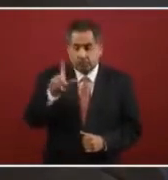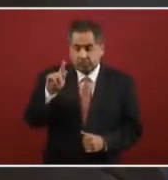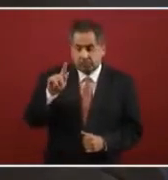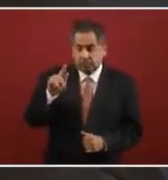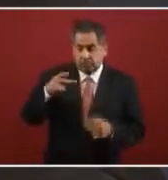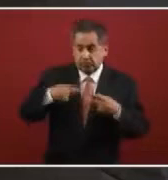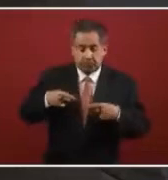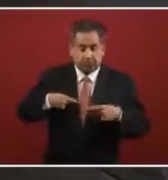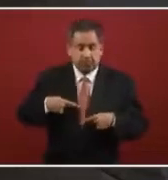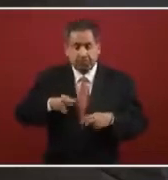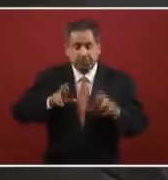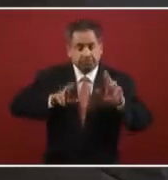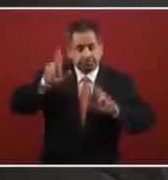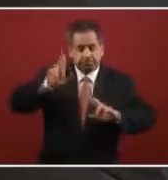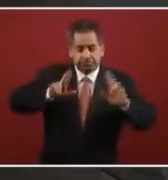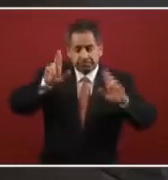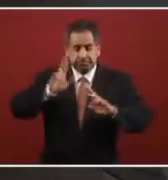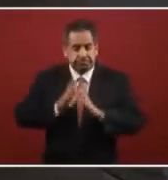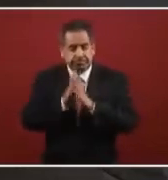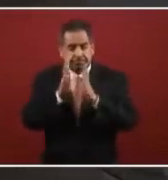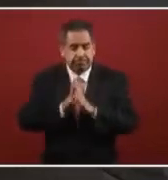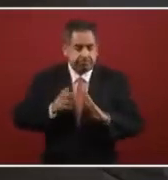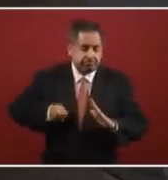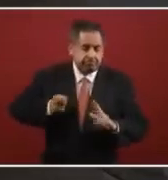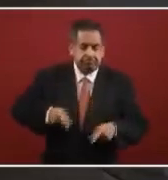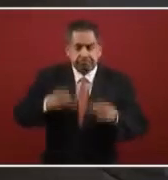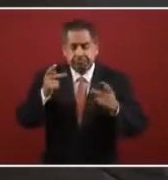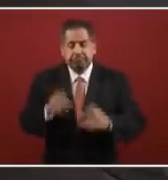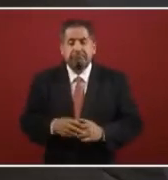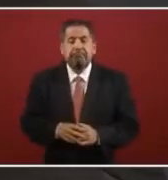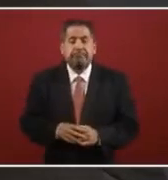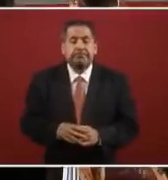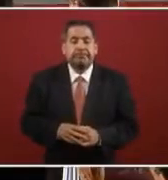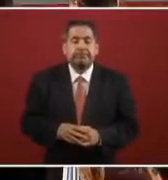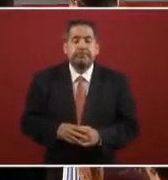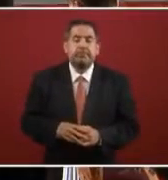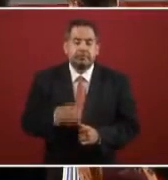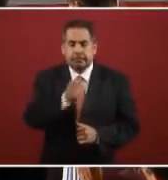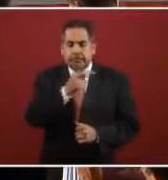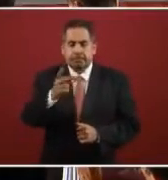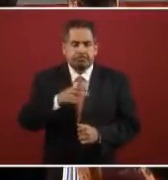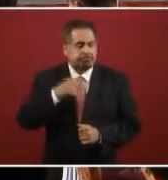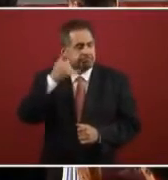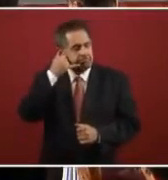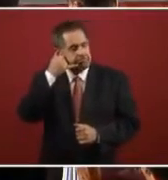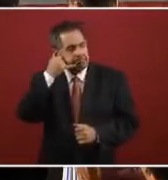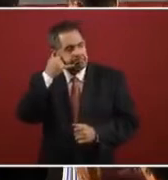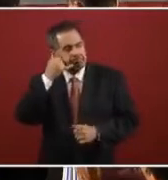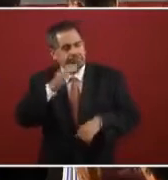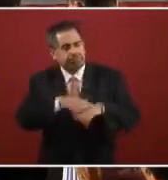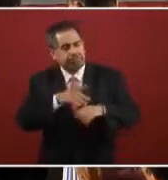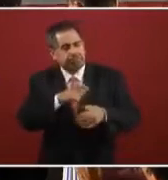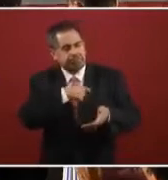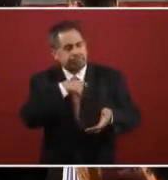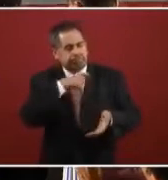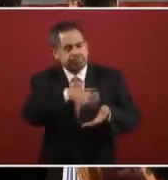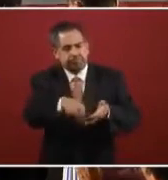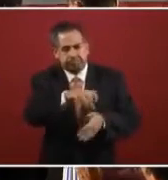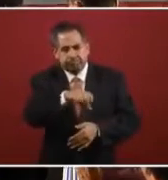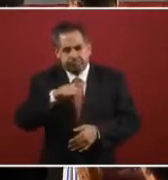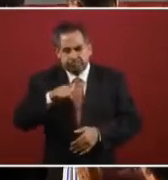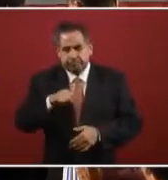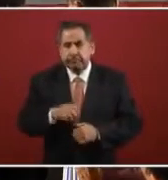And yesterday we had about 70 participants, which is a very good number. And some of them did it by phone.